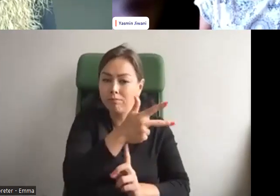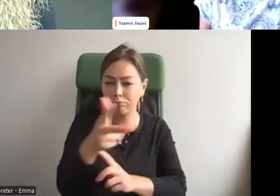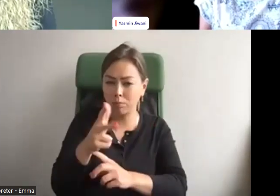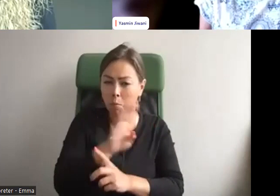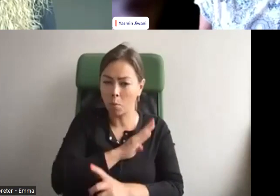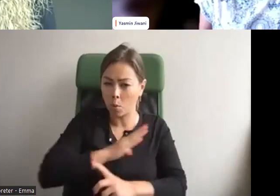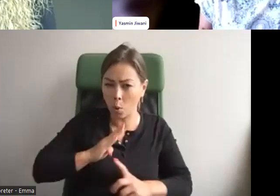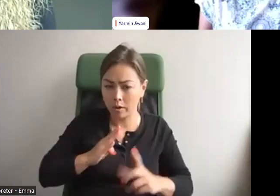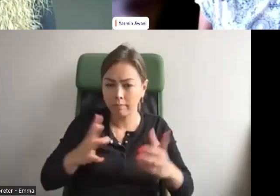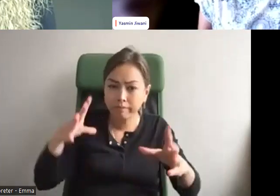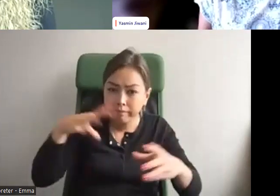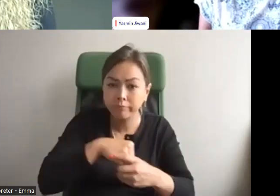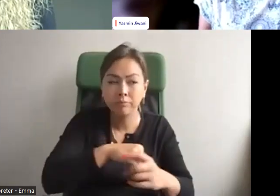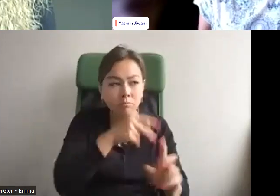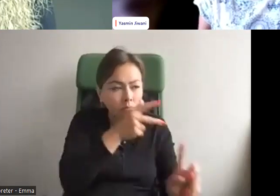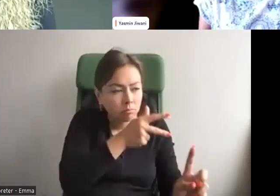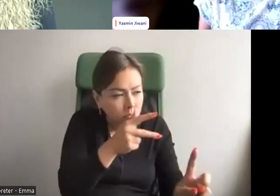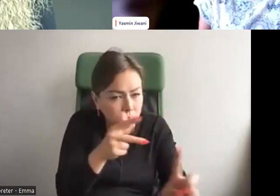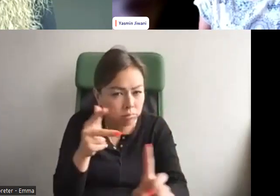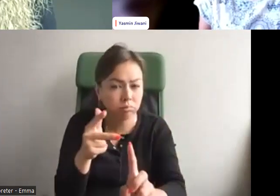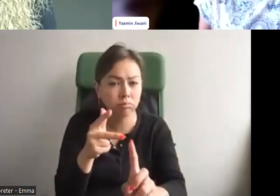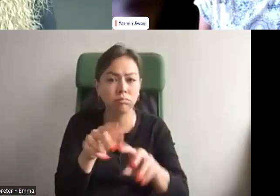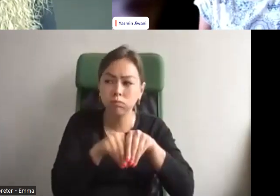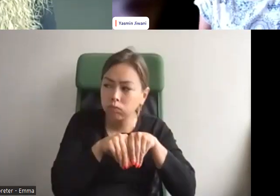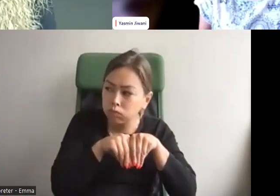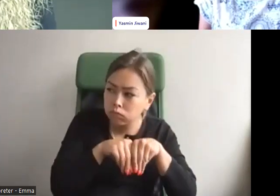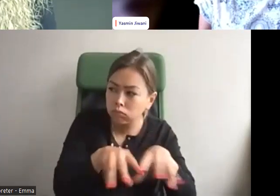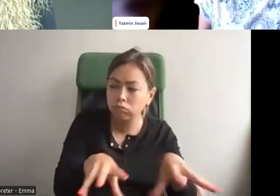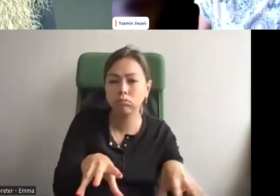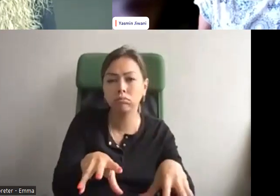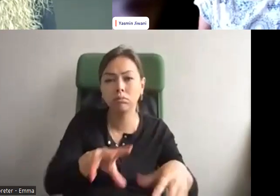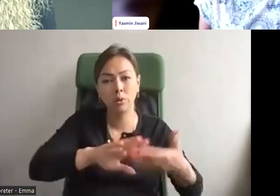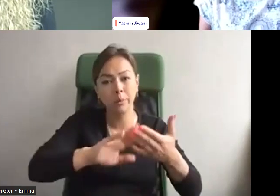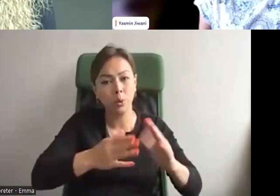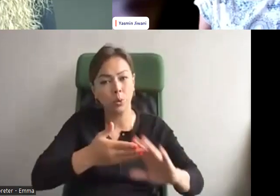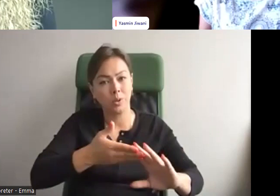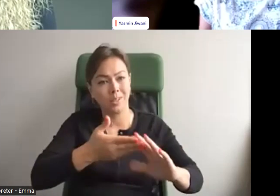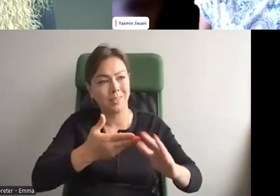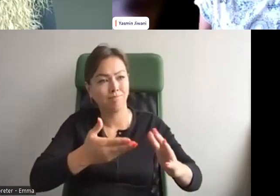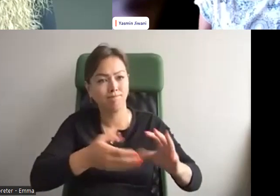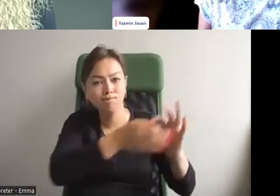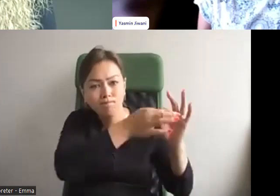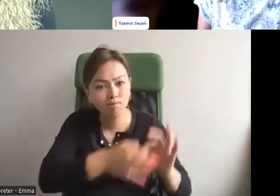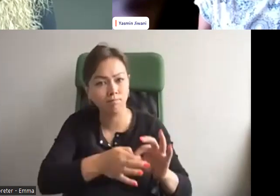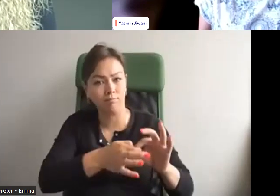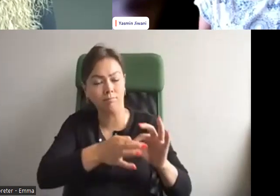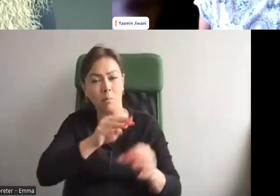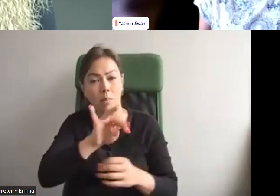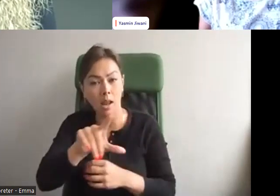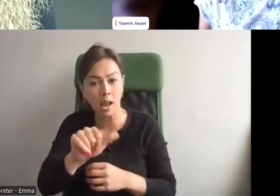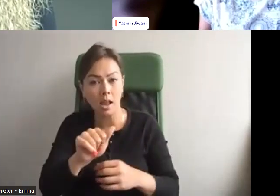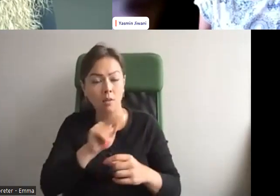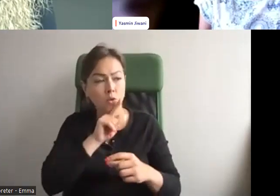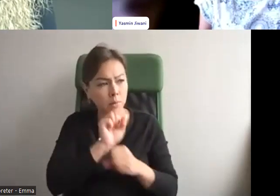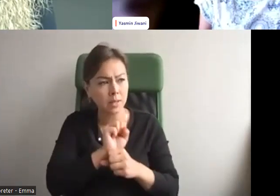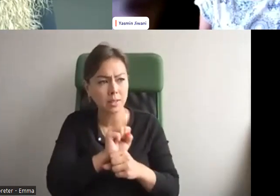that did films on this, on sort of community-oriented media that brought this issue out, on